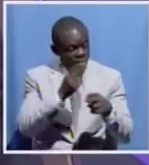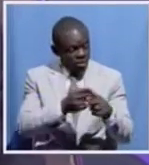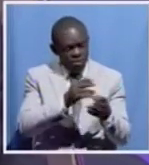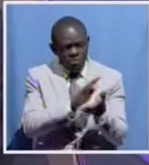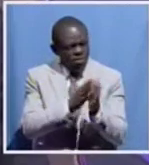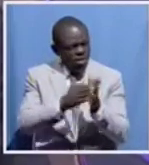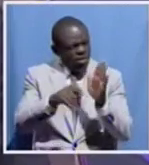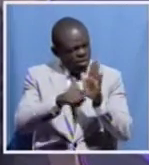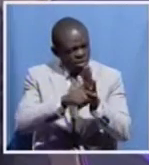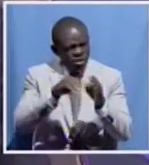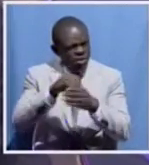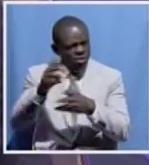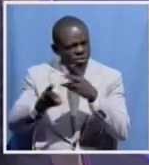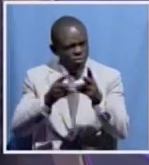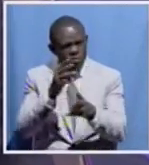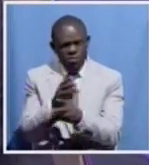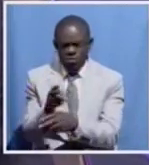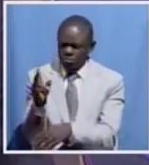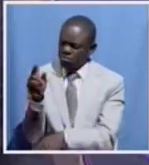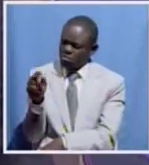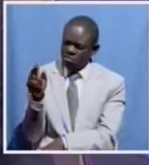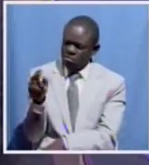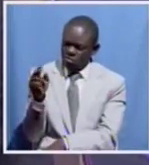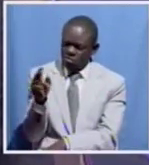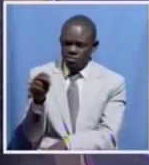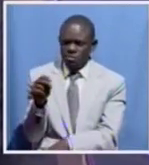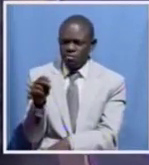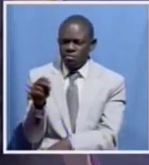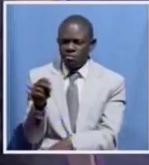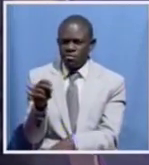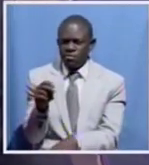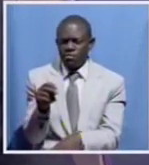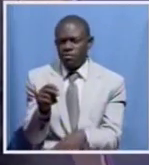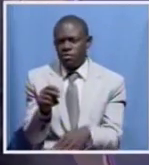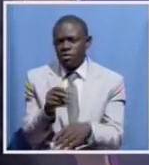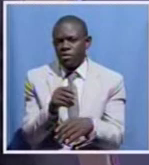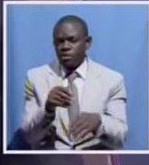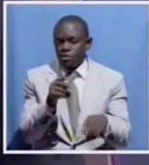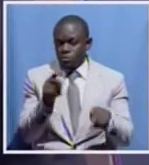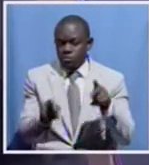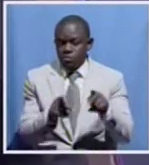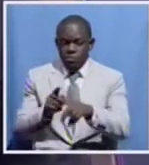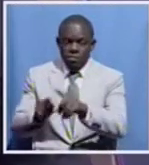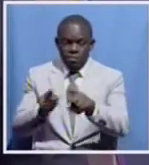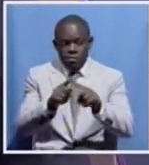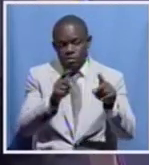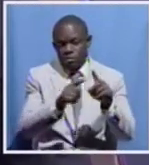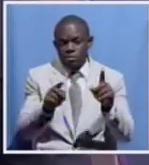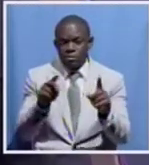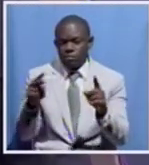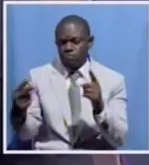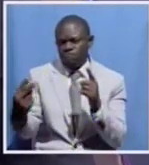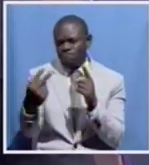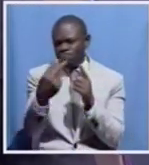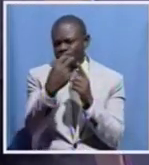in Zambia, look at the issue holistically. They look at Zambia as a country that has